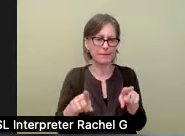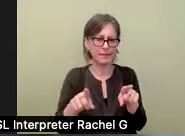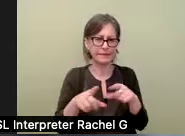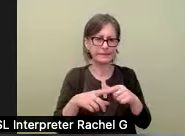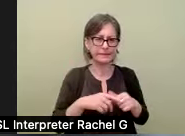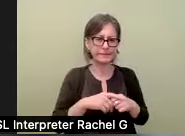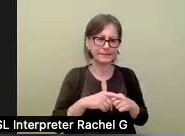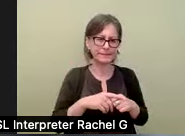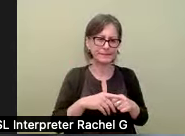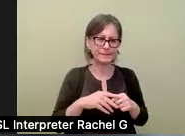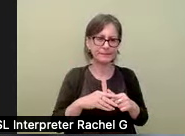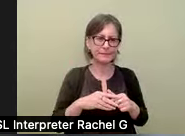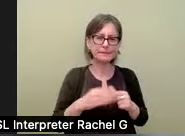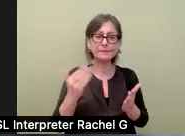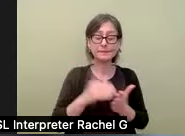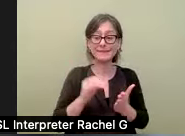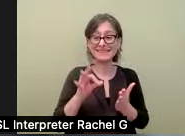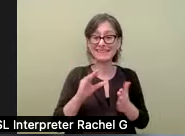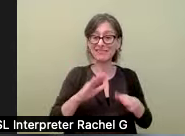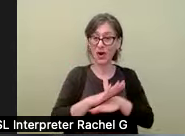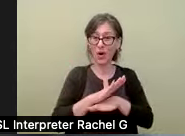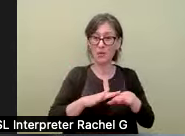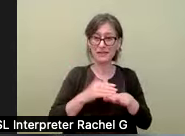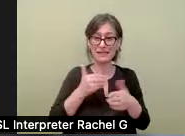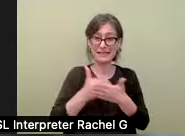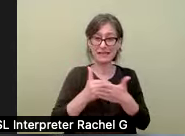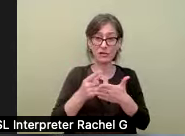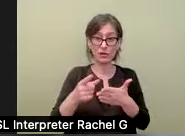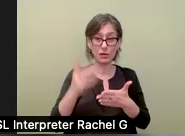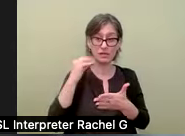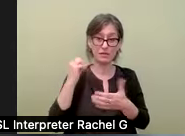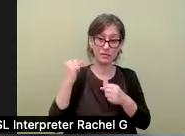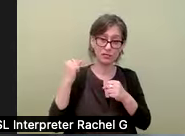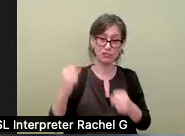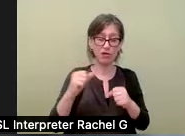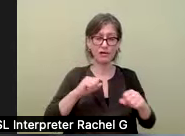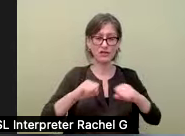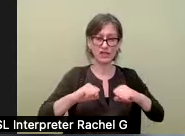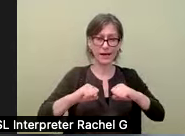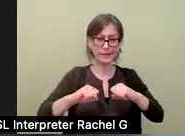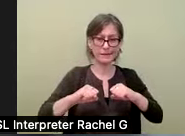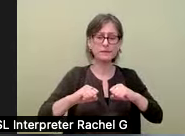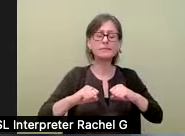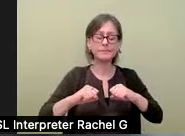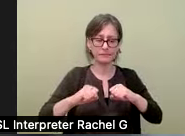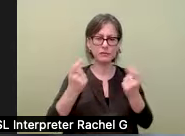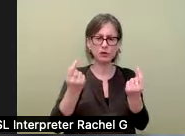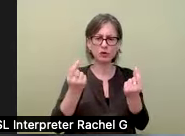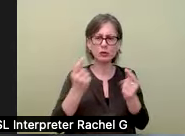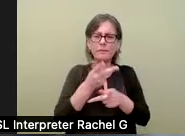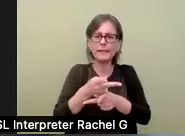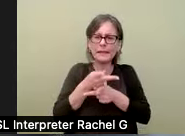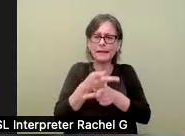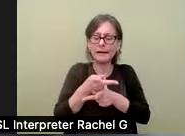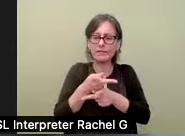So again, if you're on the coast and you're experiencing very strong shaking, we want you to use caution. You